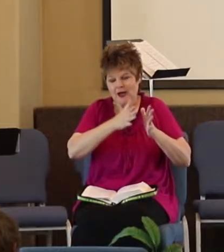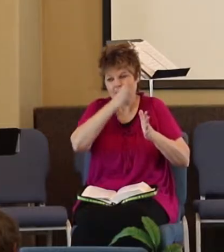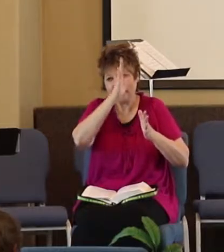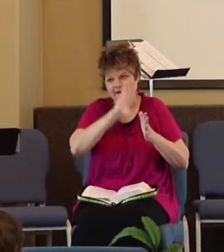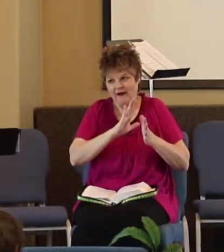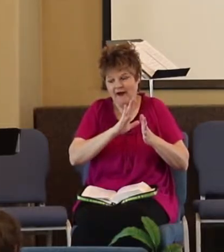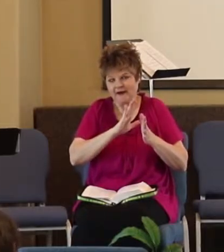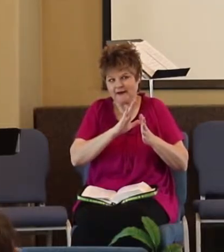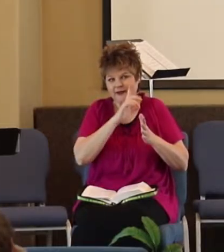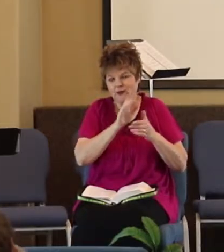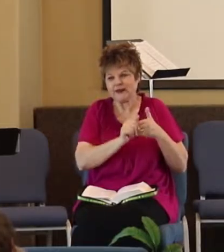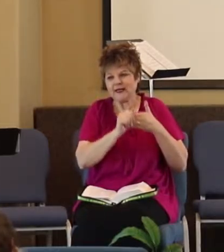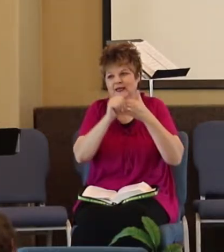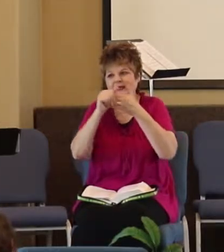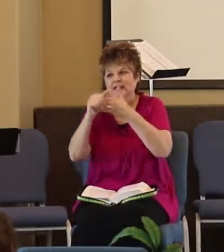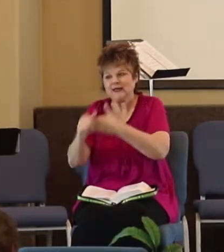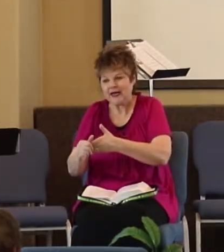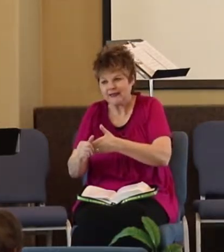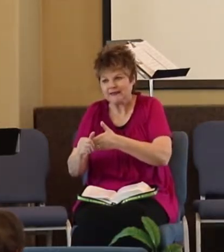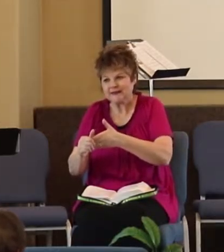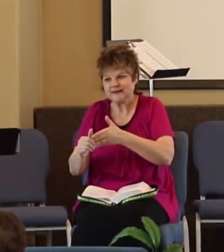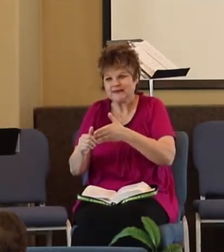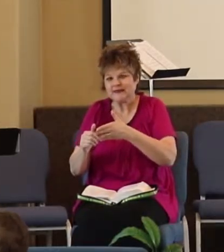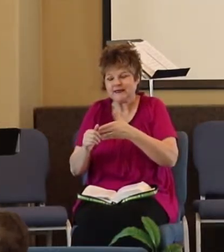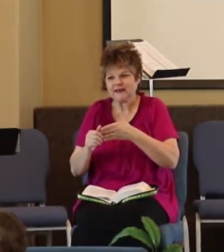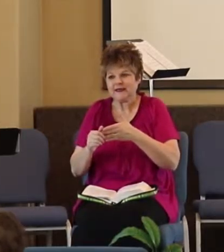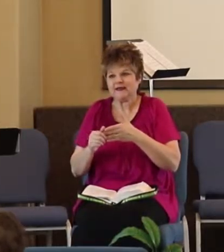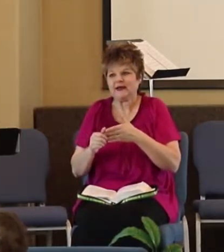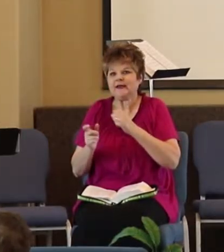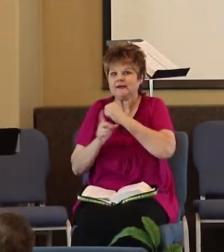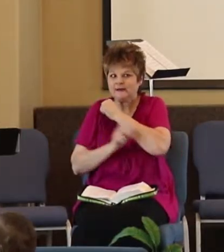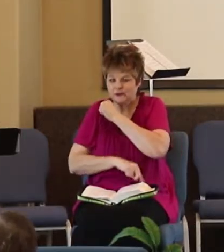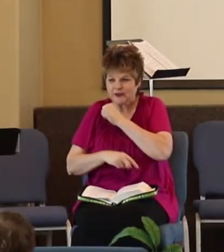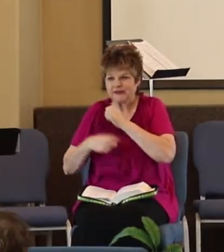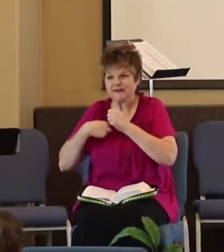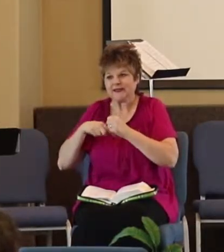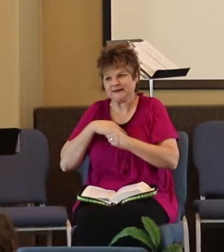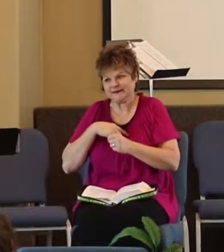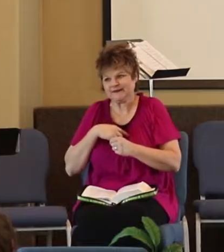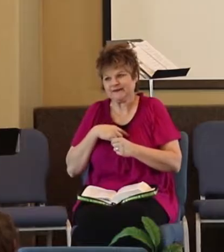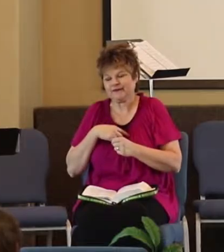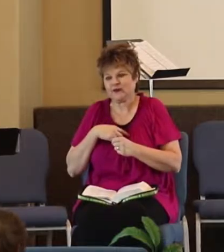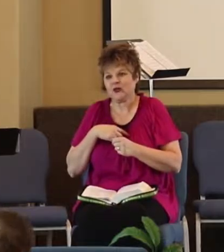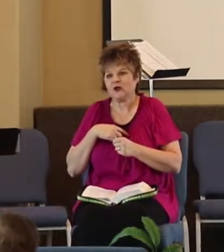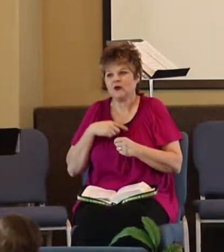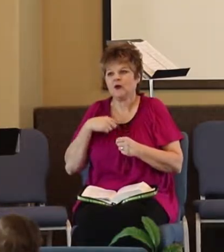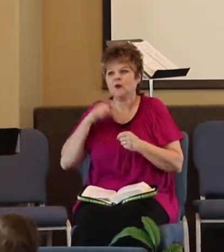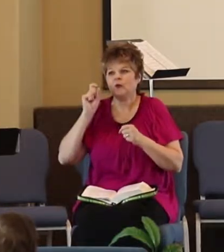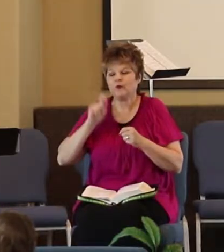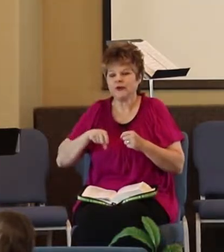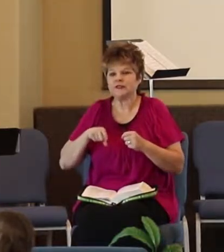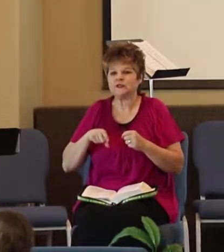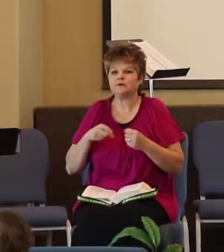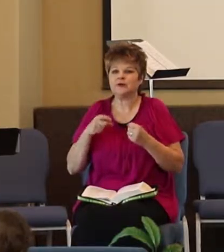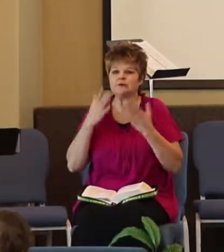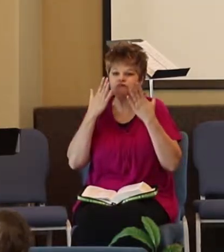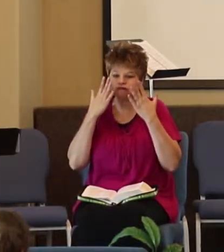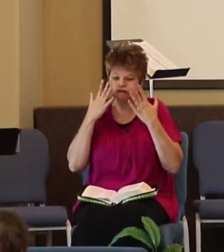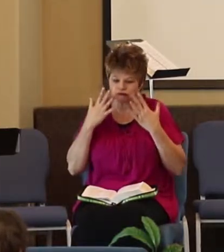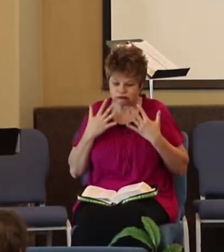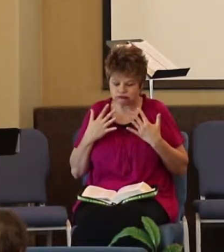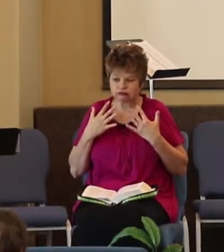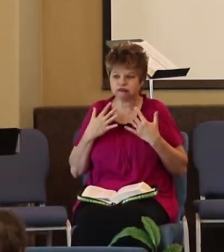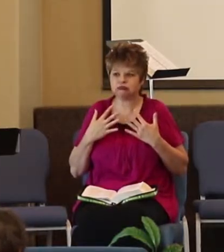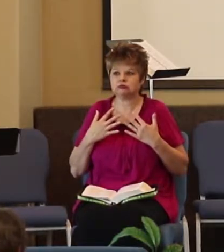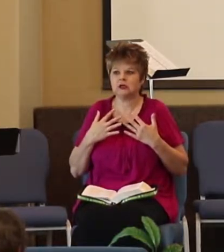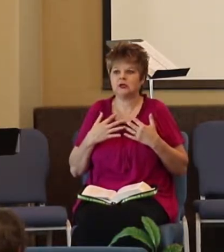to be the one who leads us, guides us, directs us, and chastens us and disciplines us. We should be mournful. We should